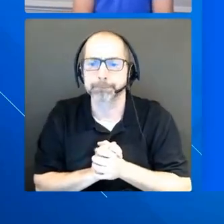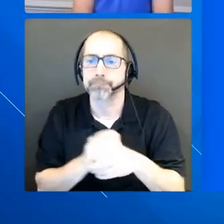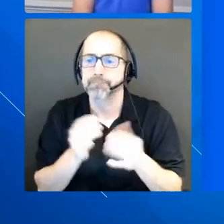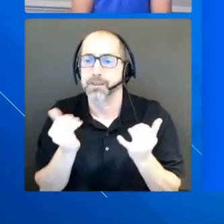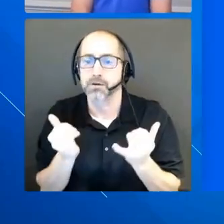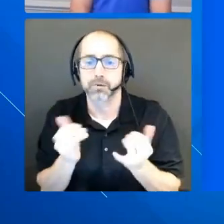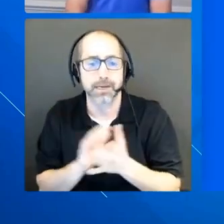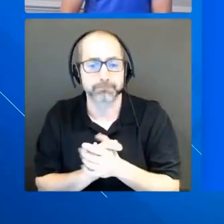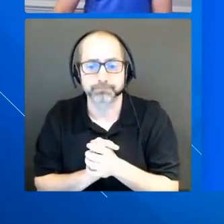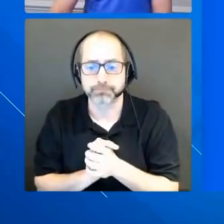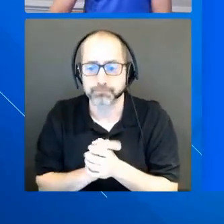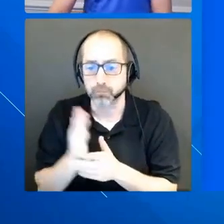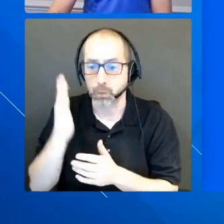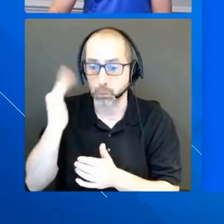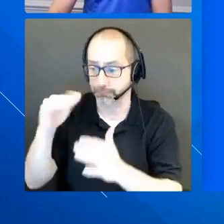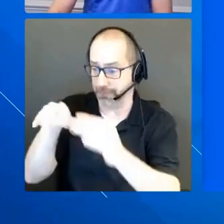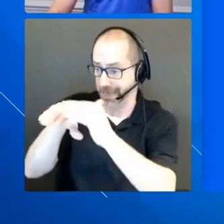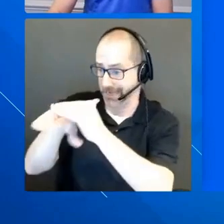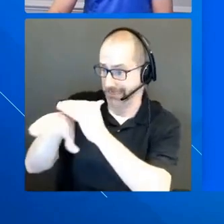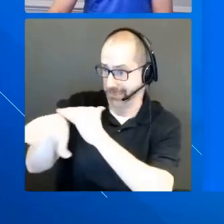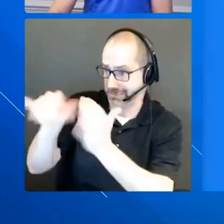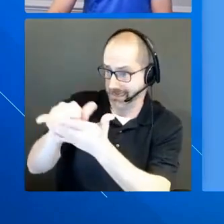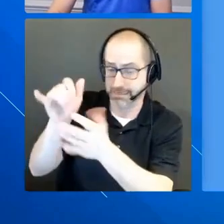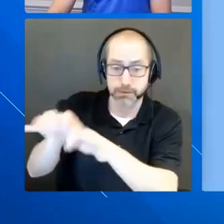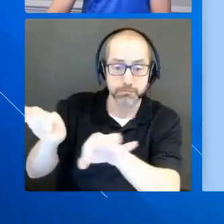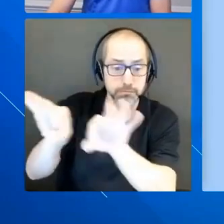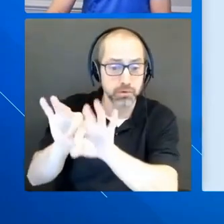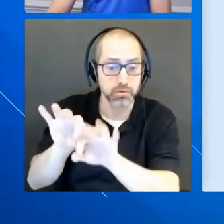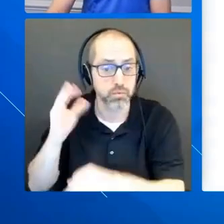So why is accessibility important?